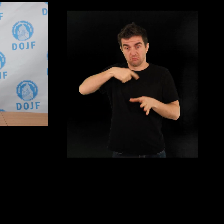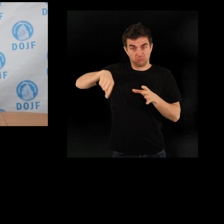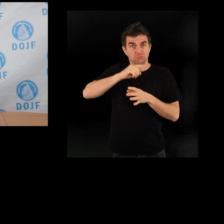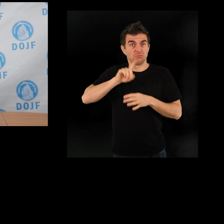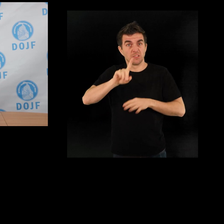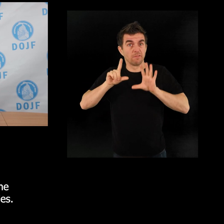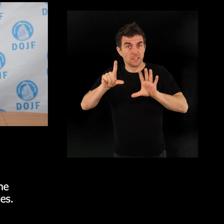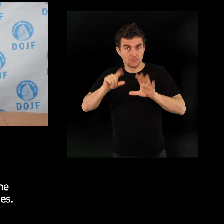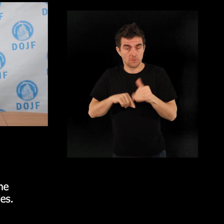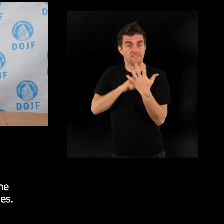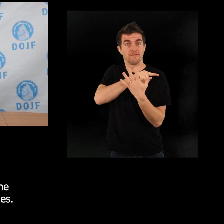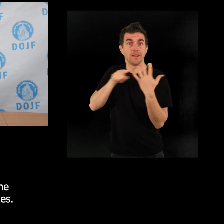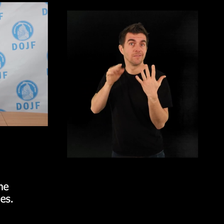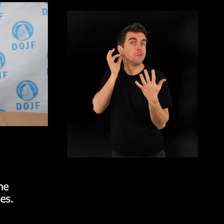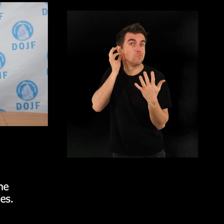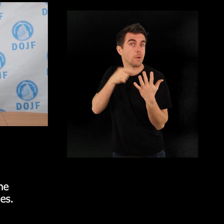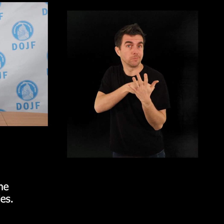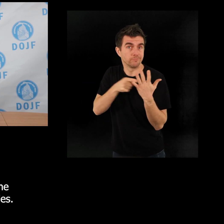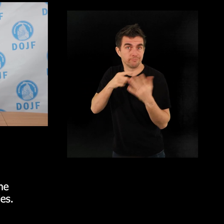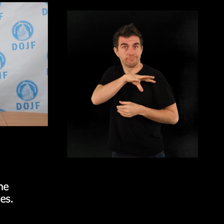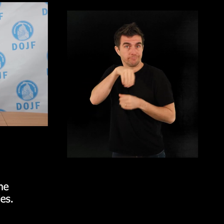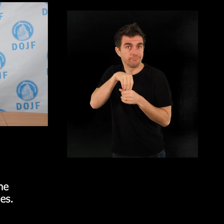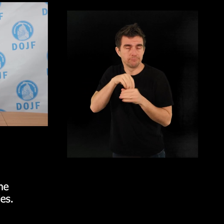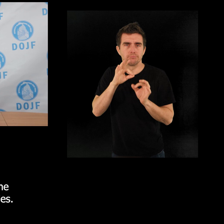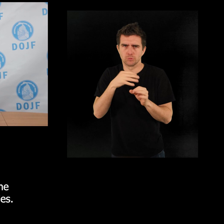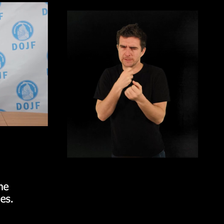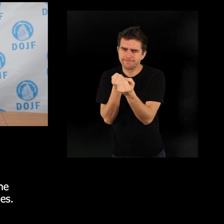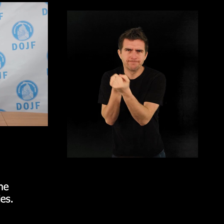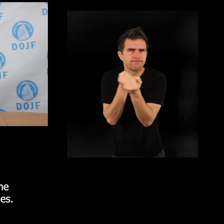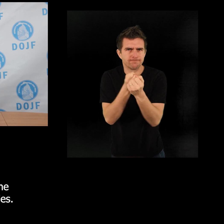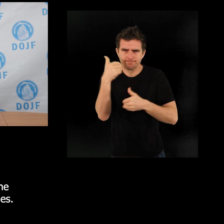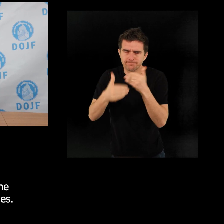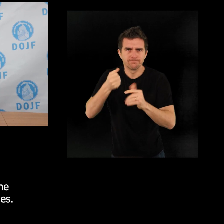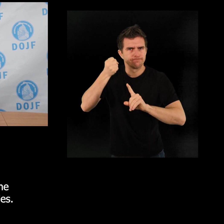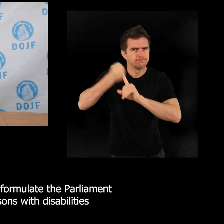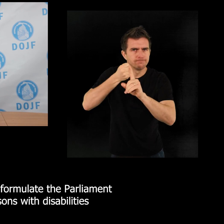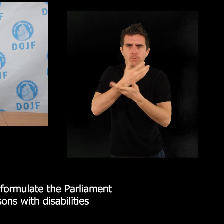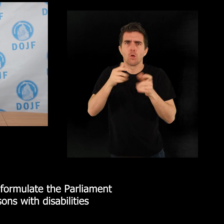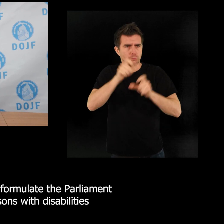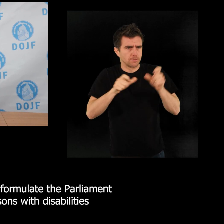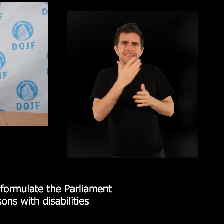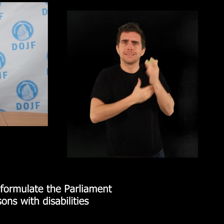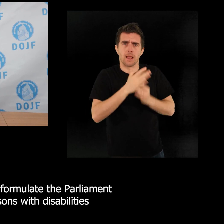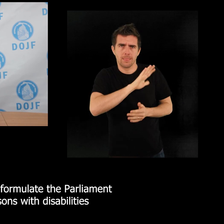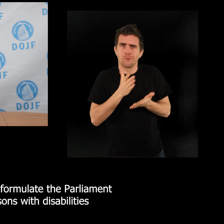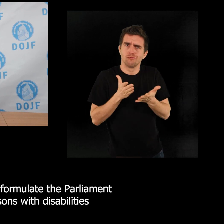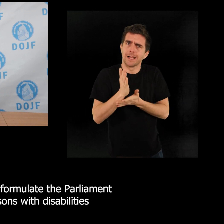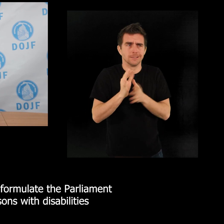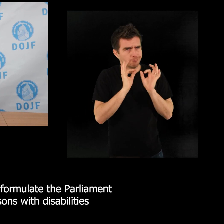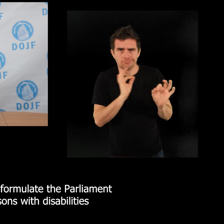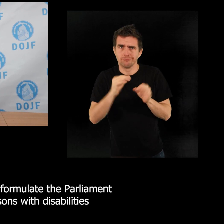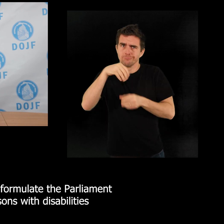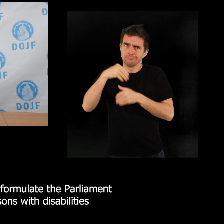are women. We are advocating and lobbying the rights of persons with disabilities. We support the government